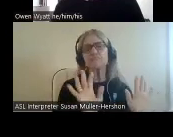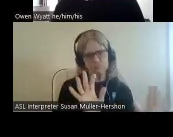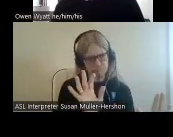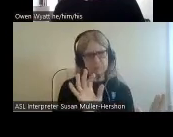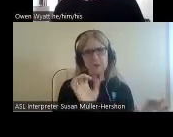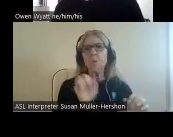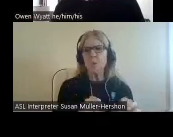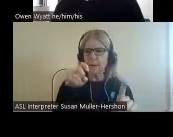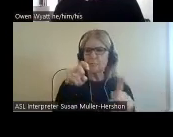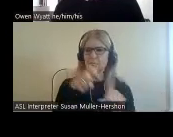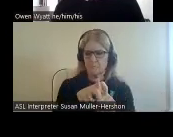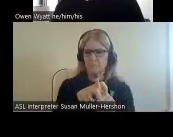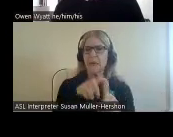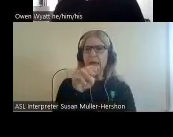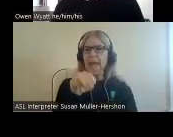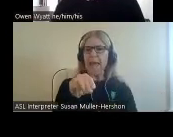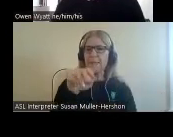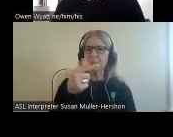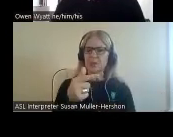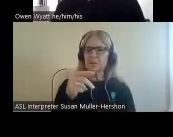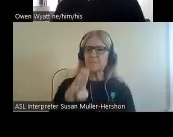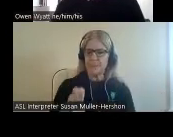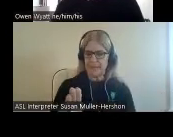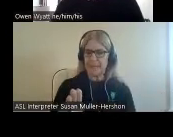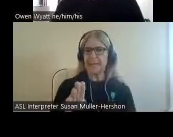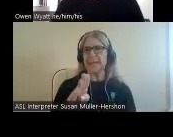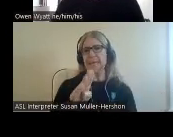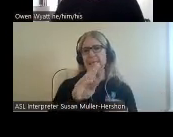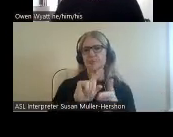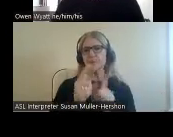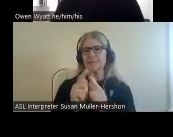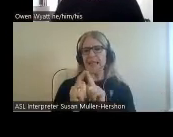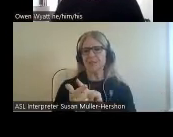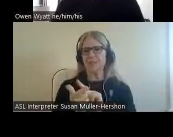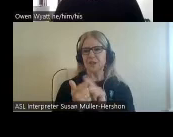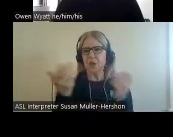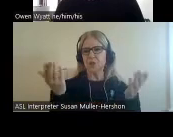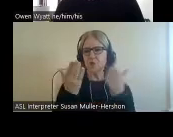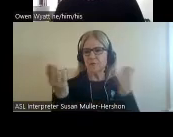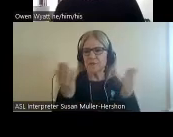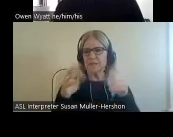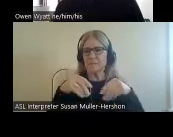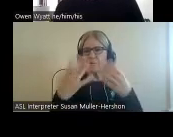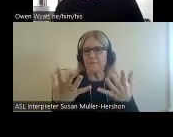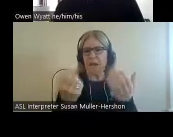the Mass General Brigham translative services to provide support.